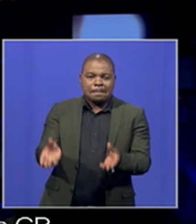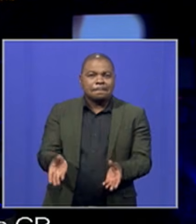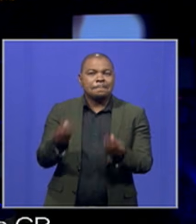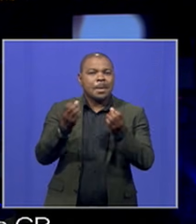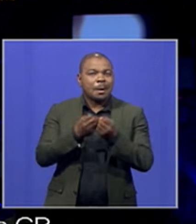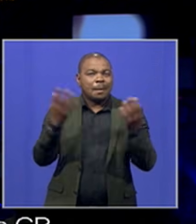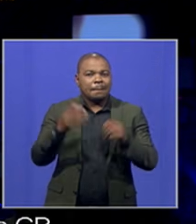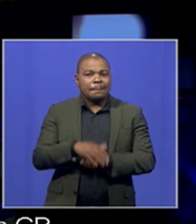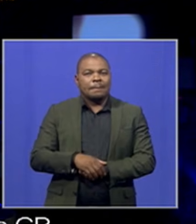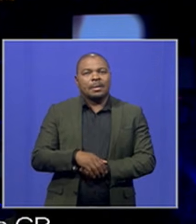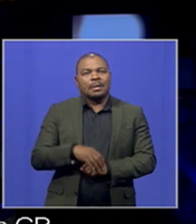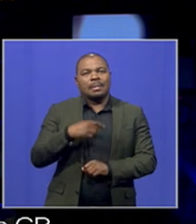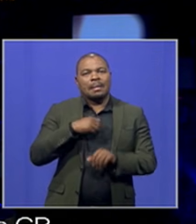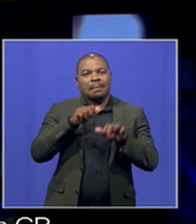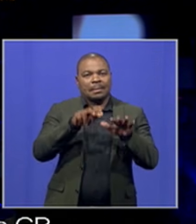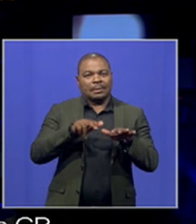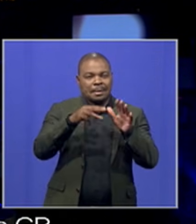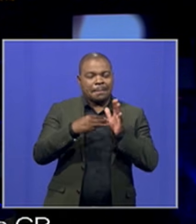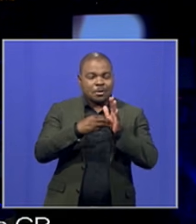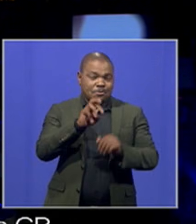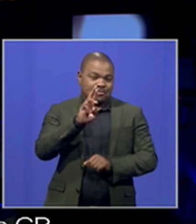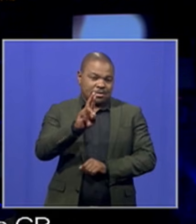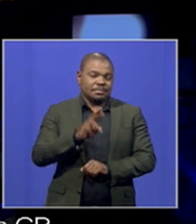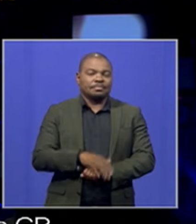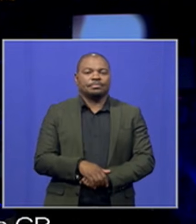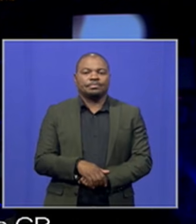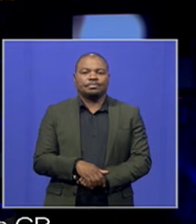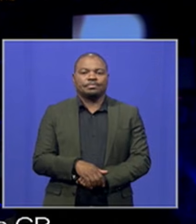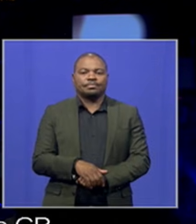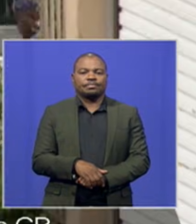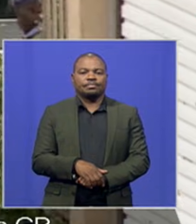tse 18 ka bolotsana.